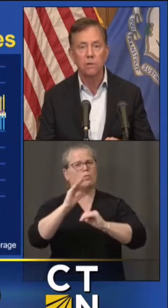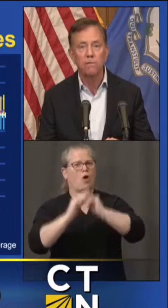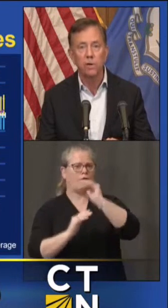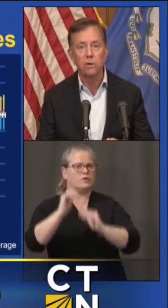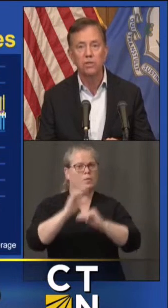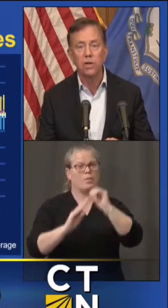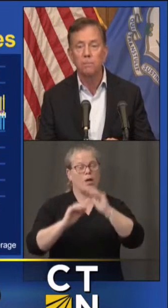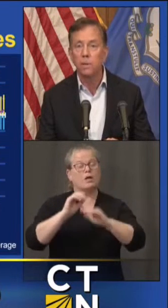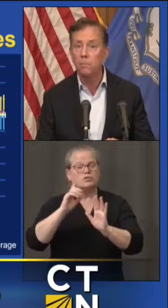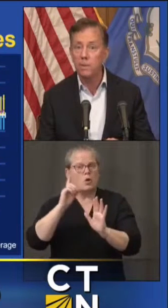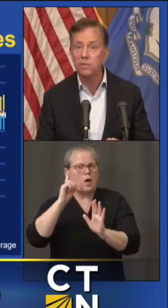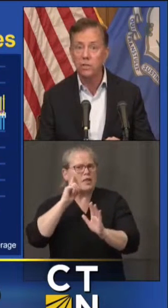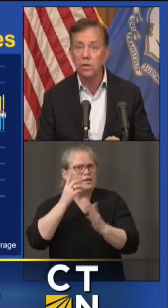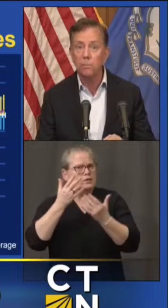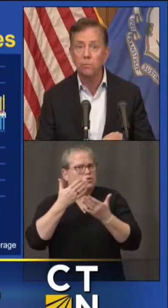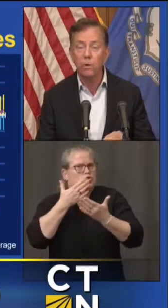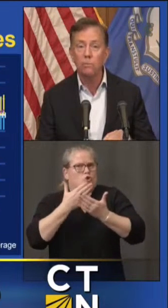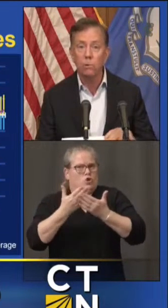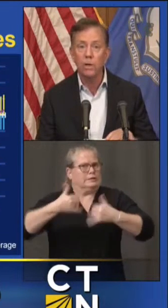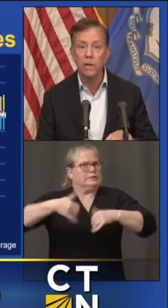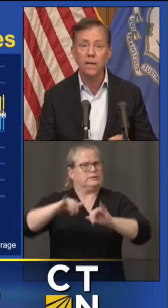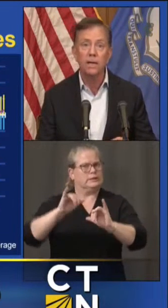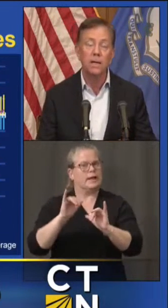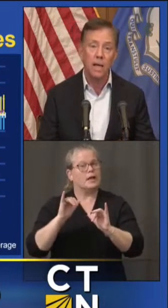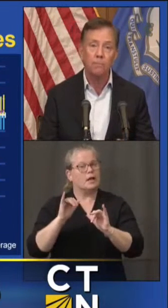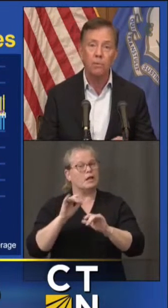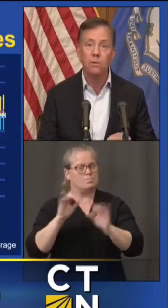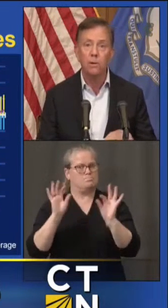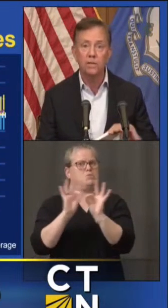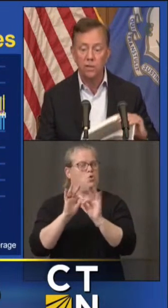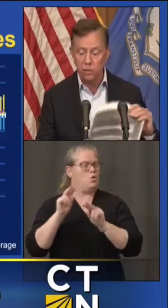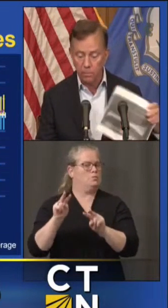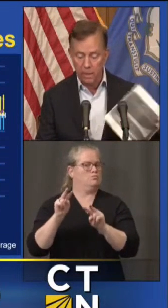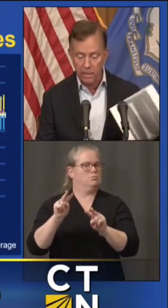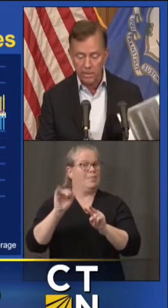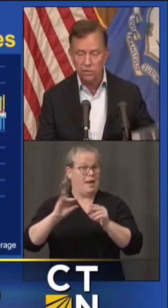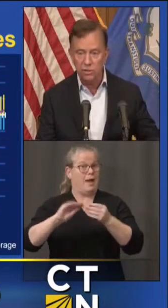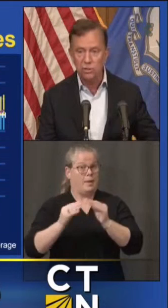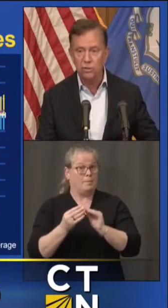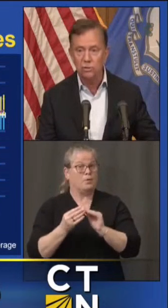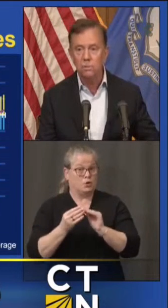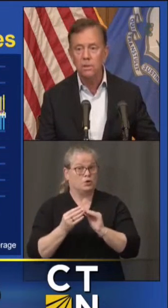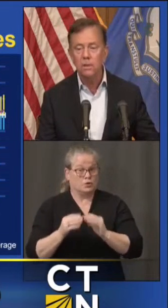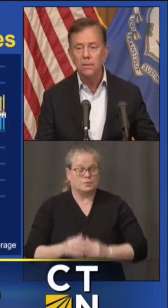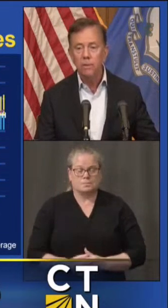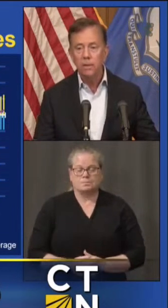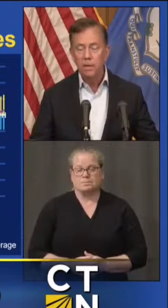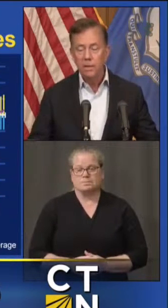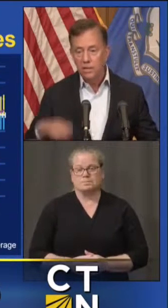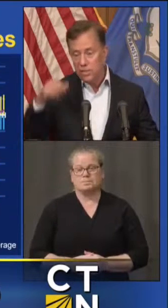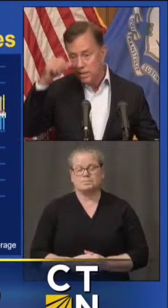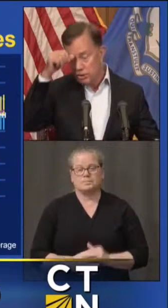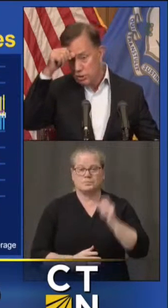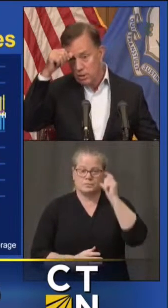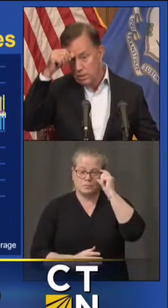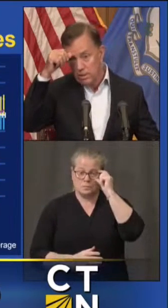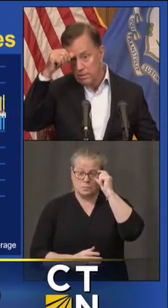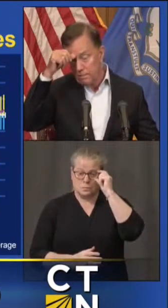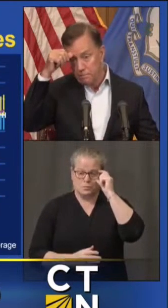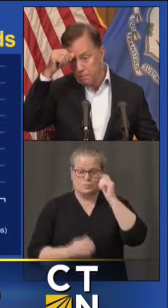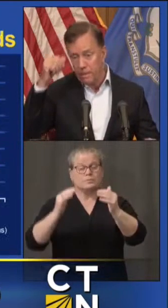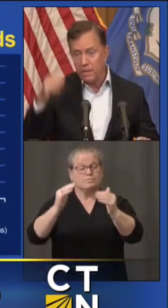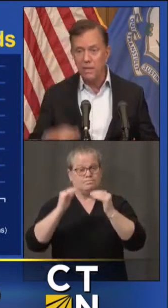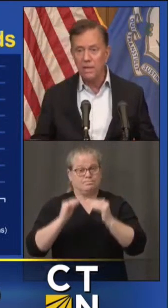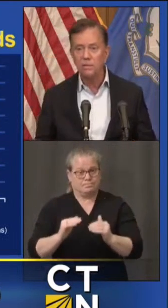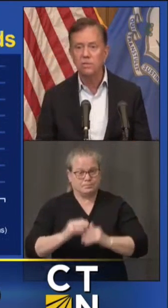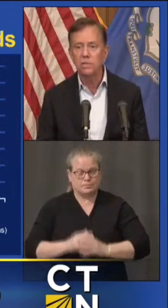in very good shape there. But it's a number we were looking at in April and we continue to pay attention to. This next chart,